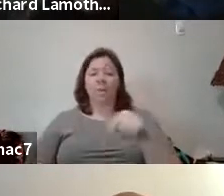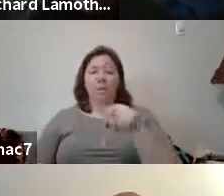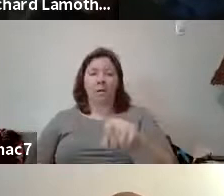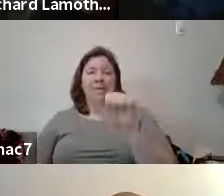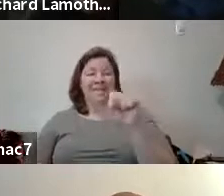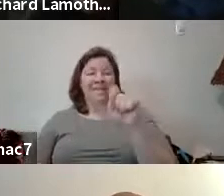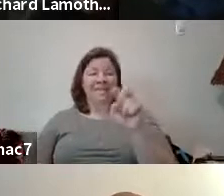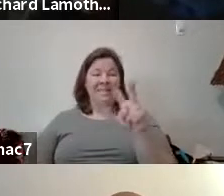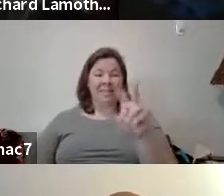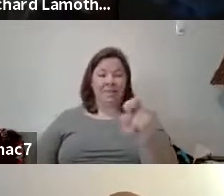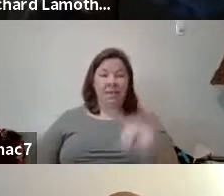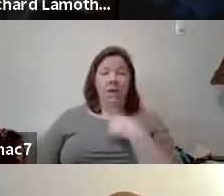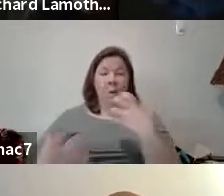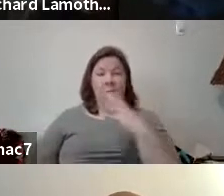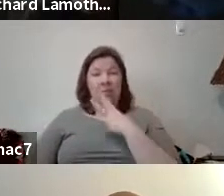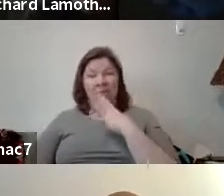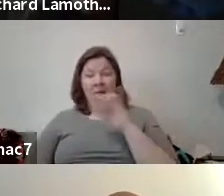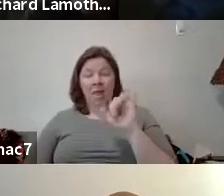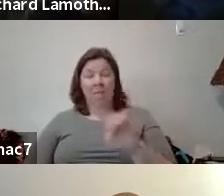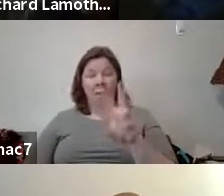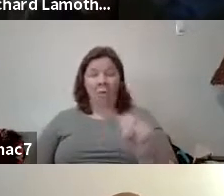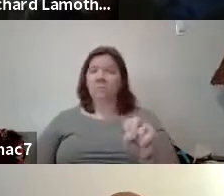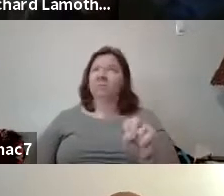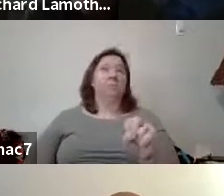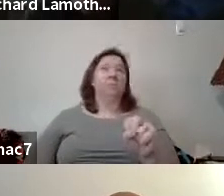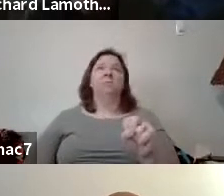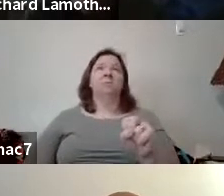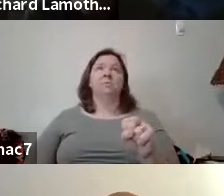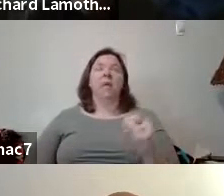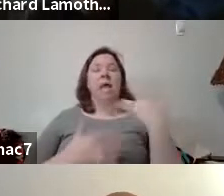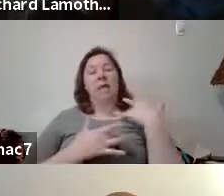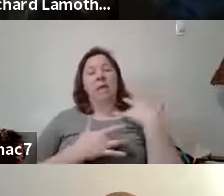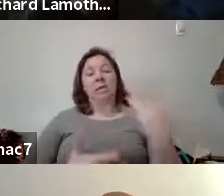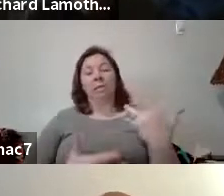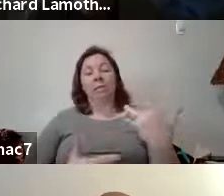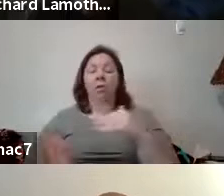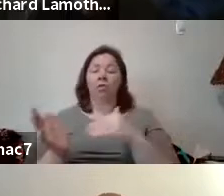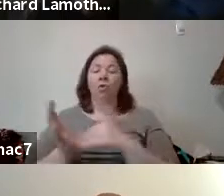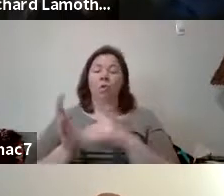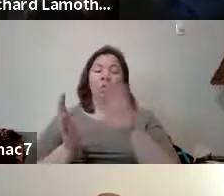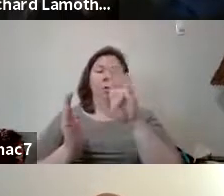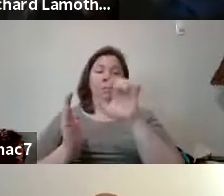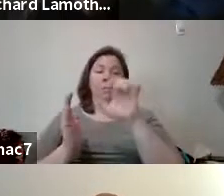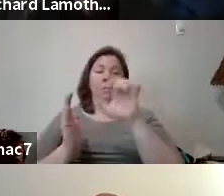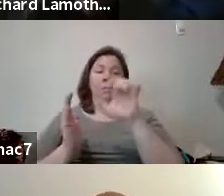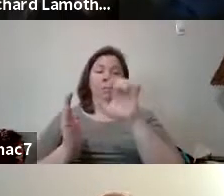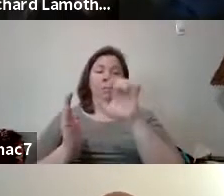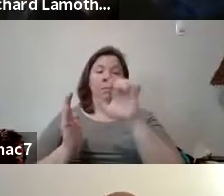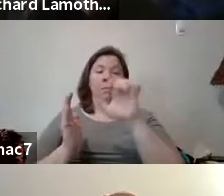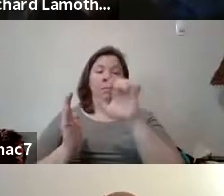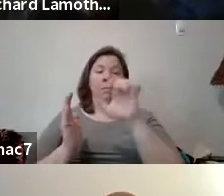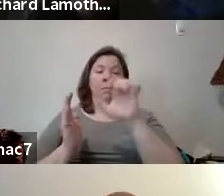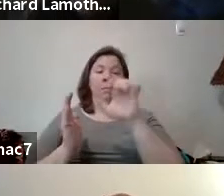say that was typical Dr. Bill Williams, that we all love and